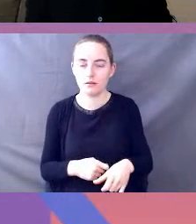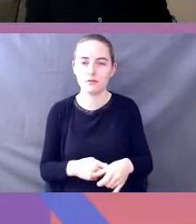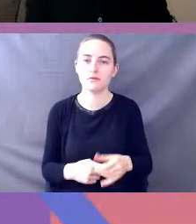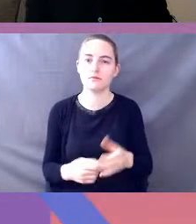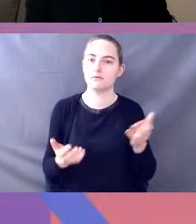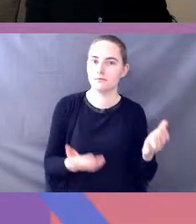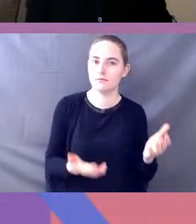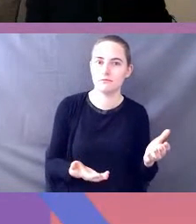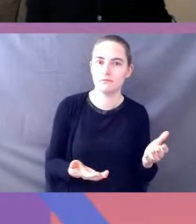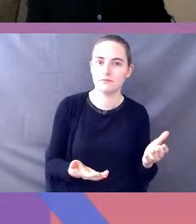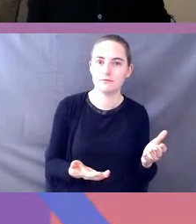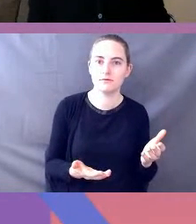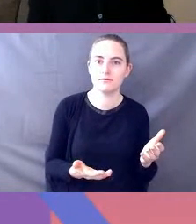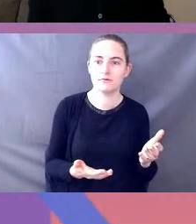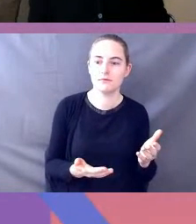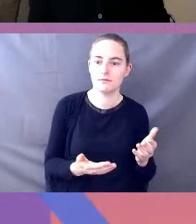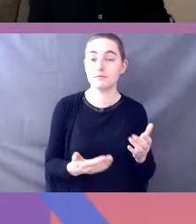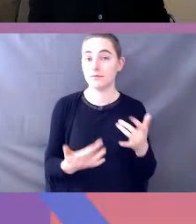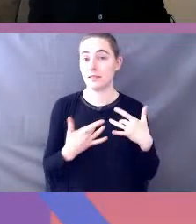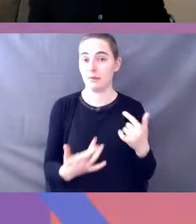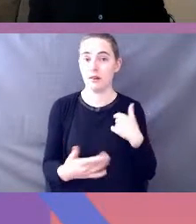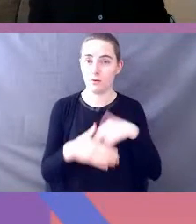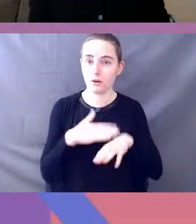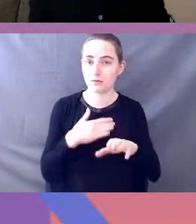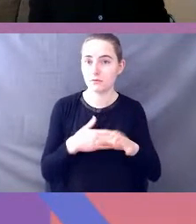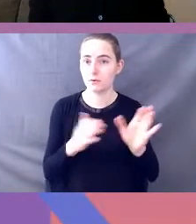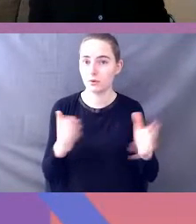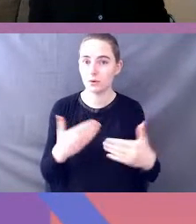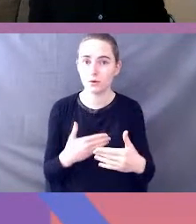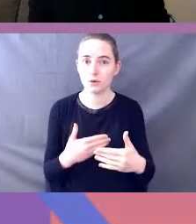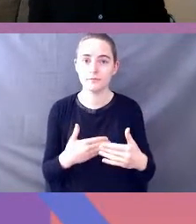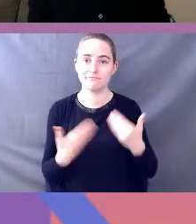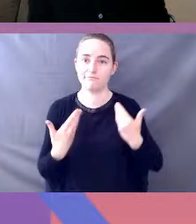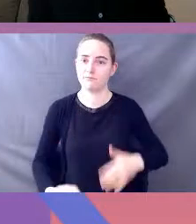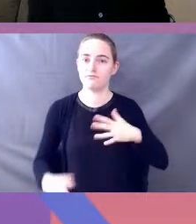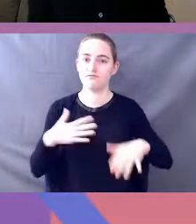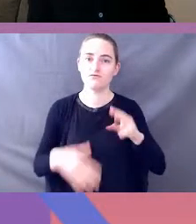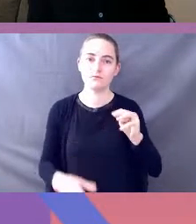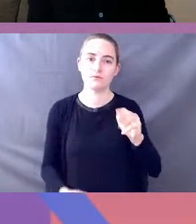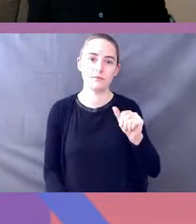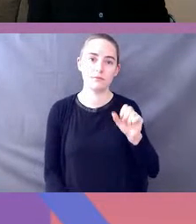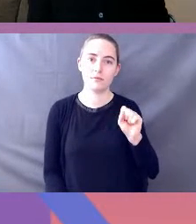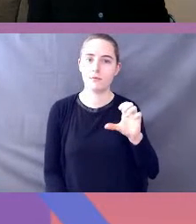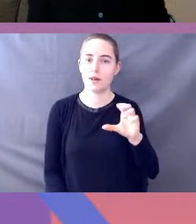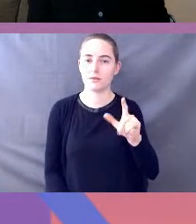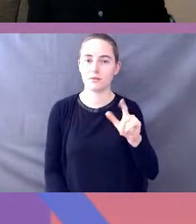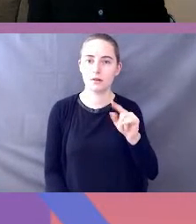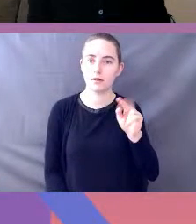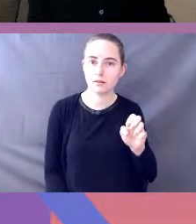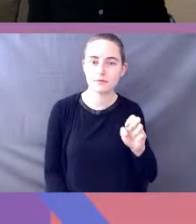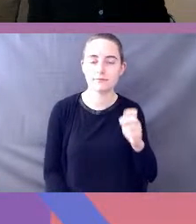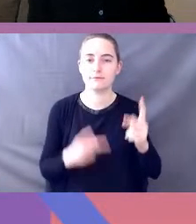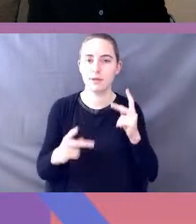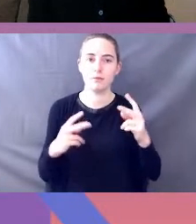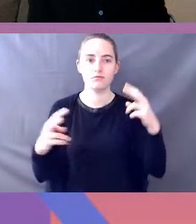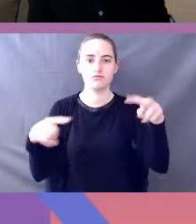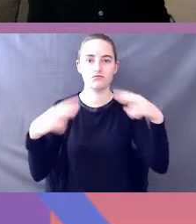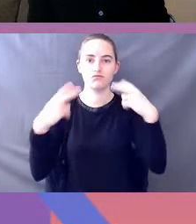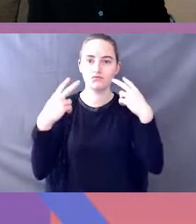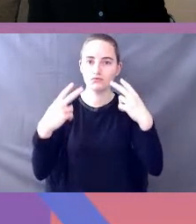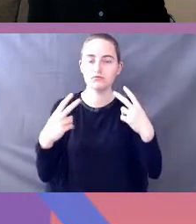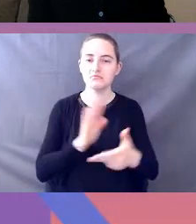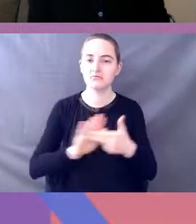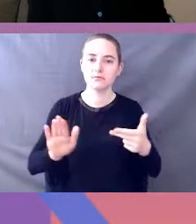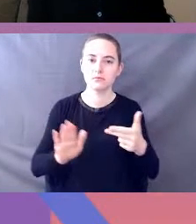most people think I'm a boy. Anyway, and I'm judged. And when I go up there to do my poem, it's like, well, who's this